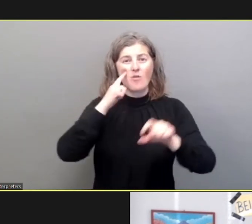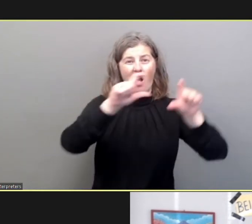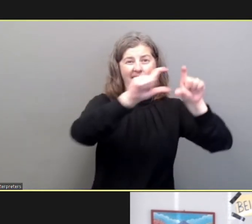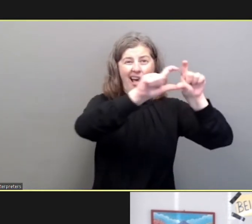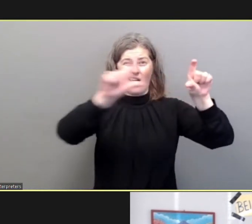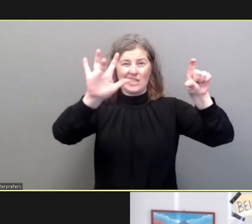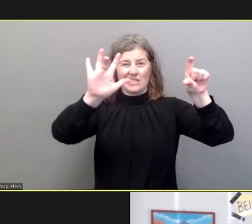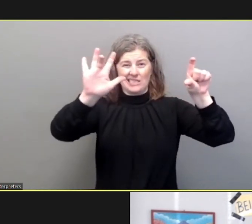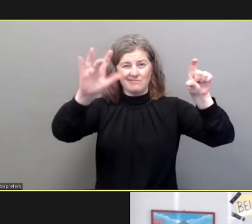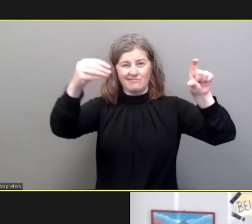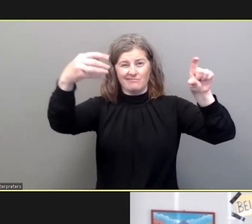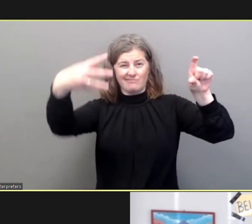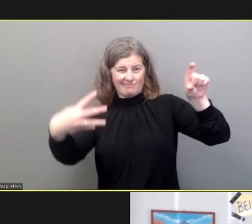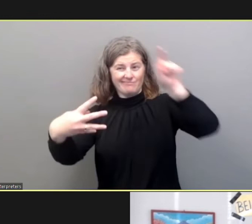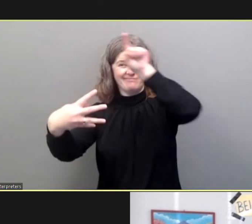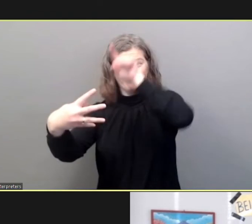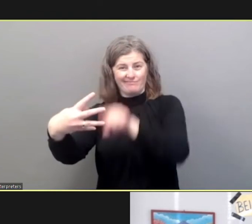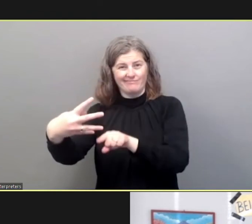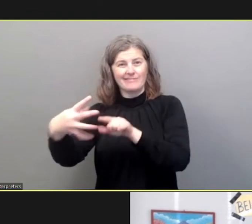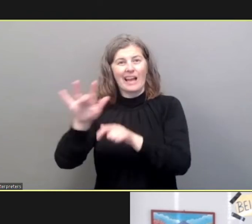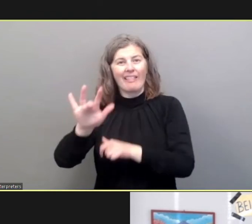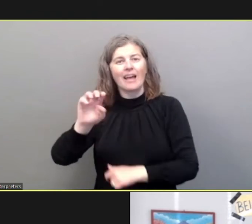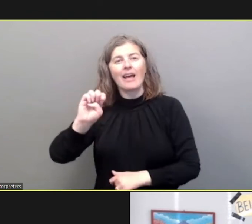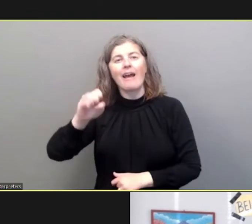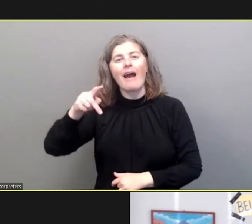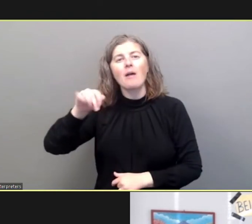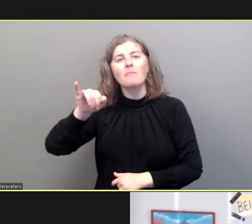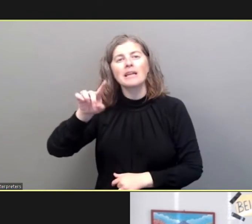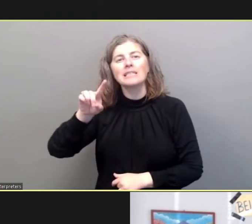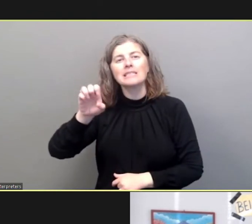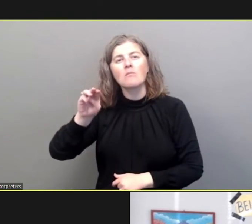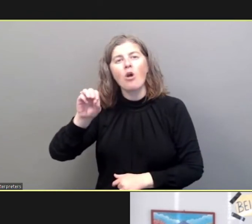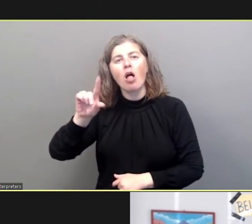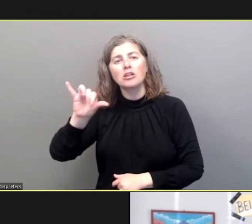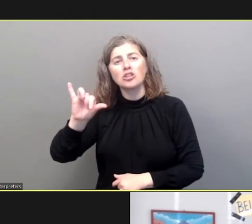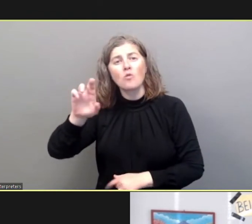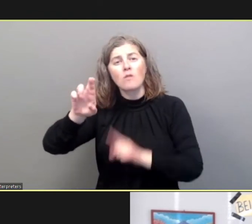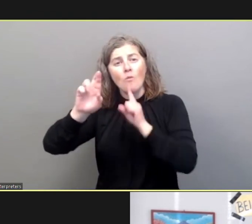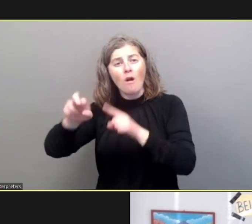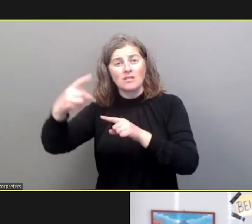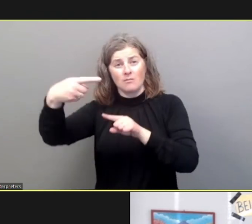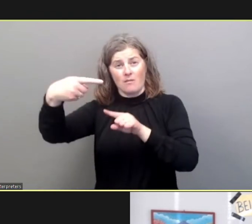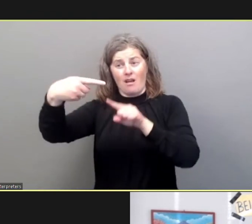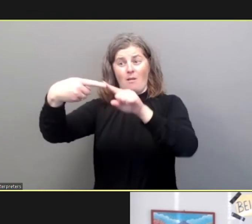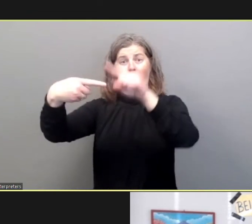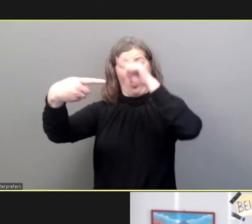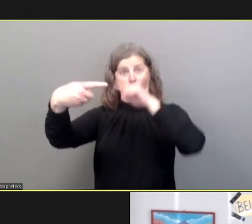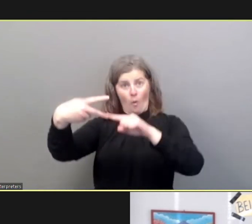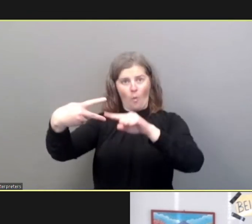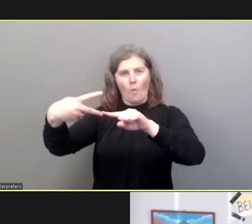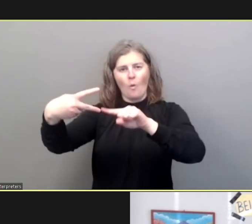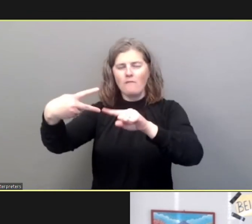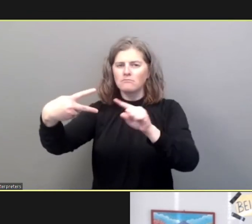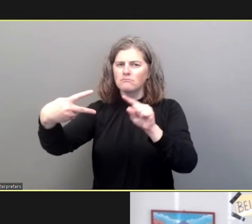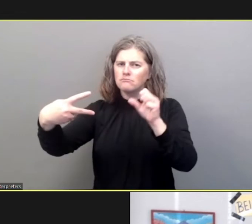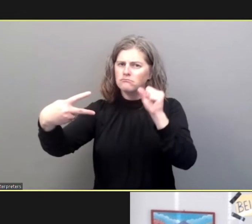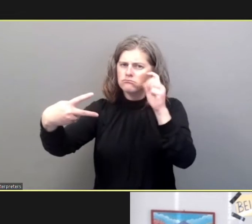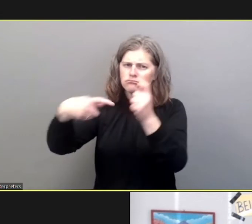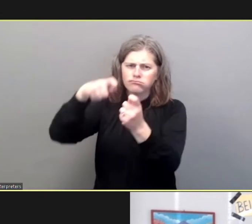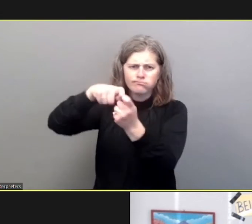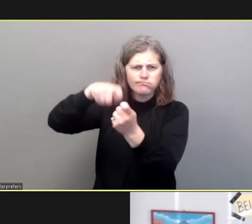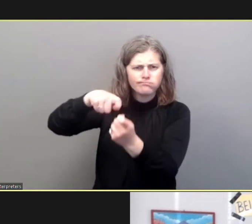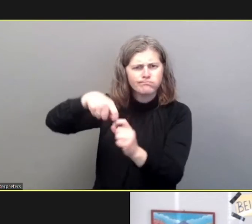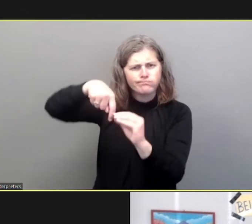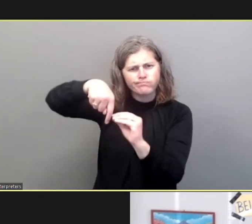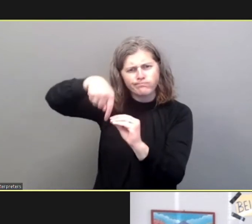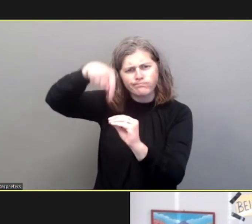I always tell you to go to the epidemiology reports, but the one right below that is a wonderful, very, very detailed report